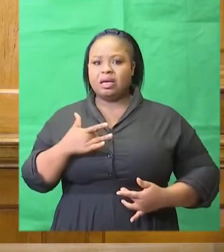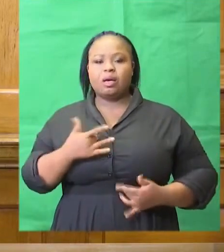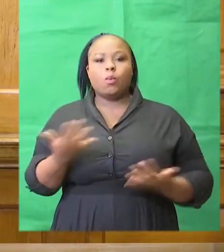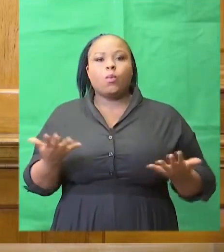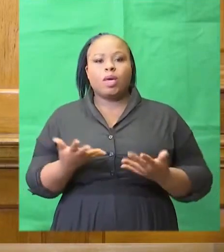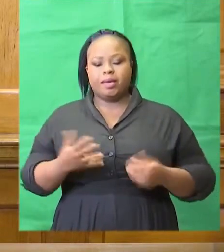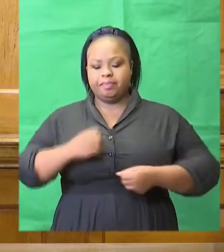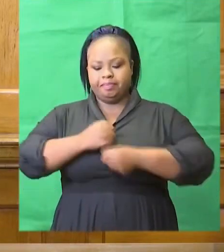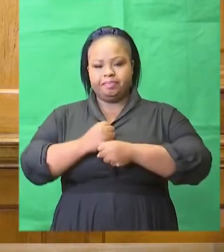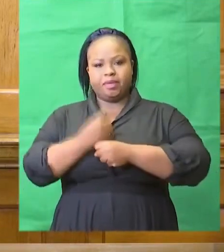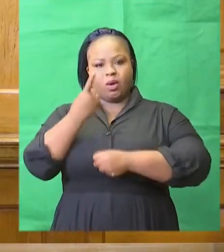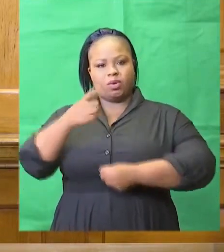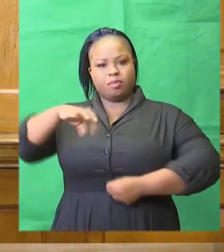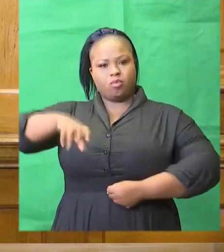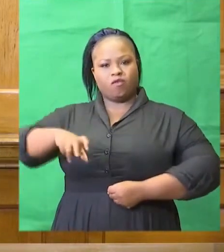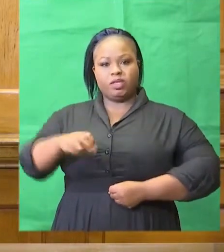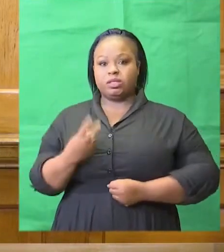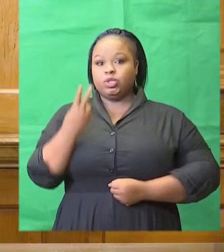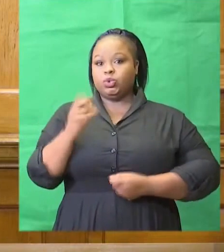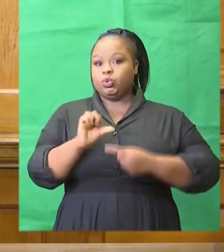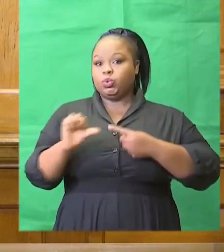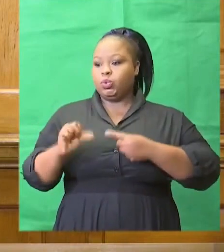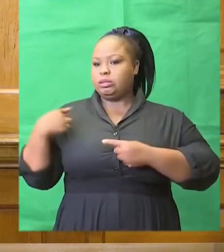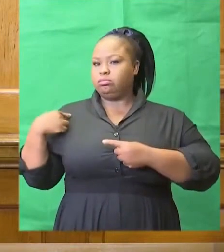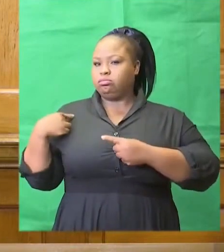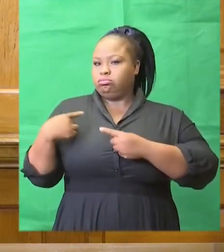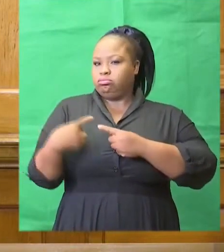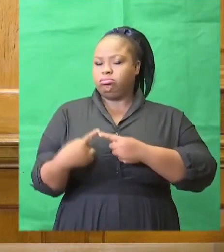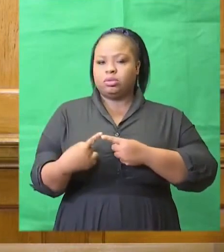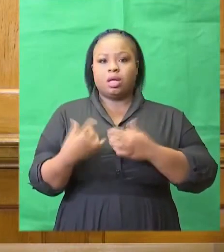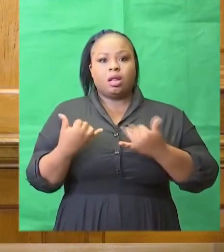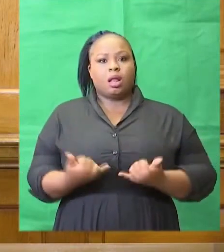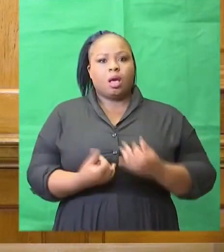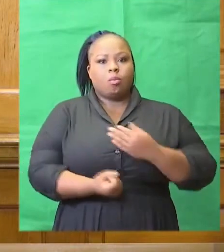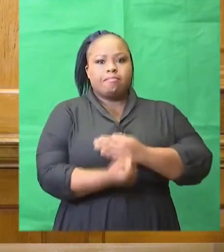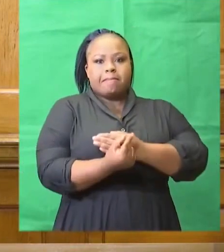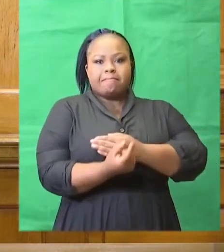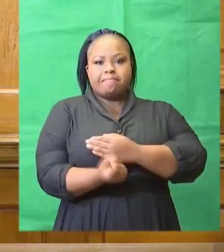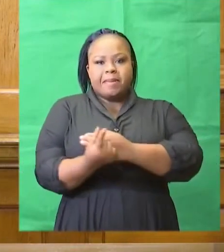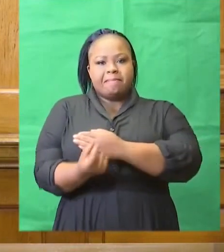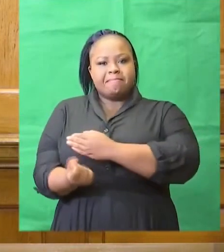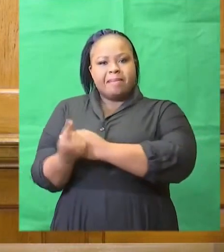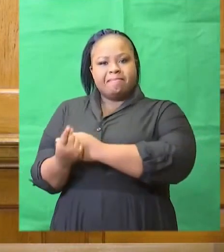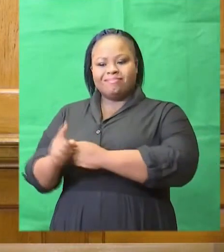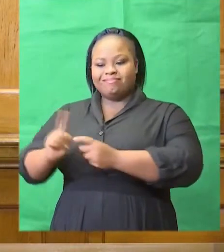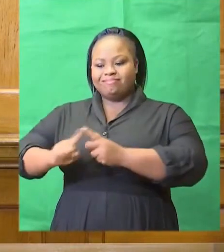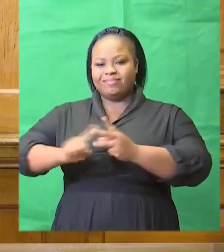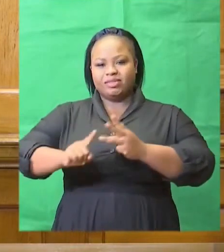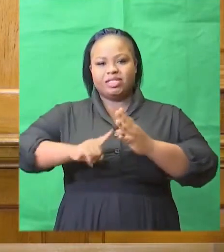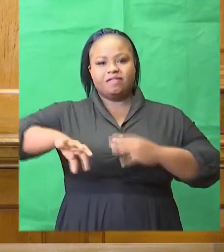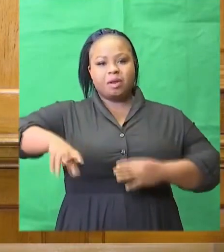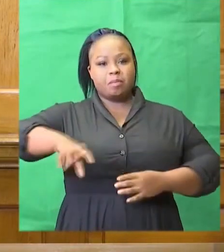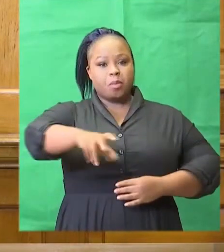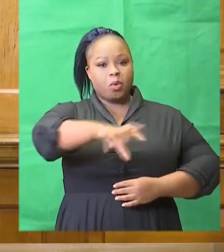the last 2 weeks and is now showing up in all other provinces in our